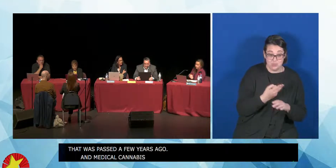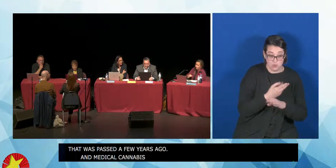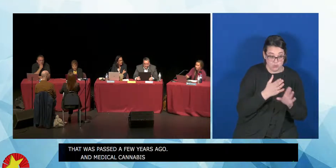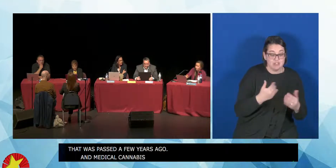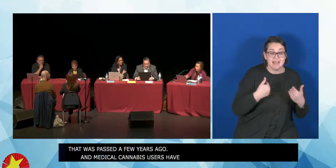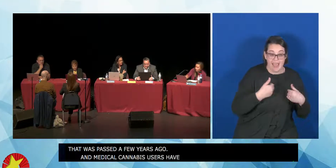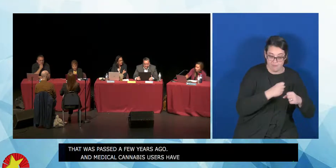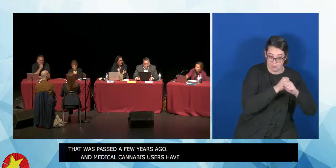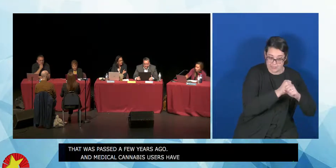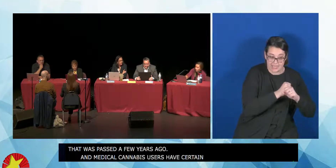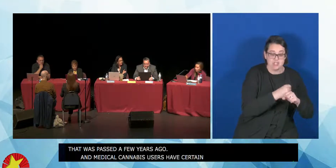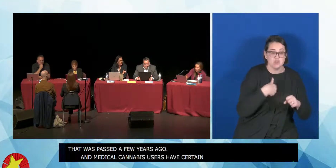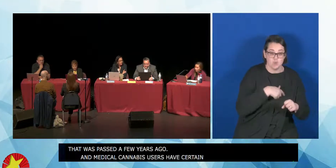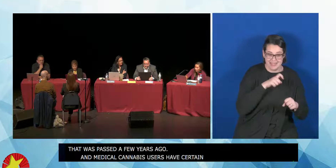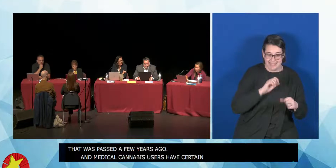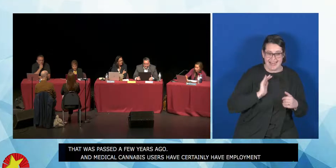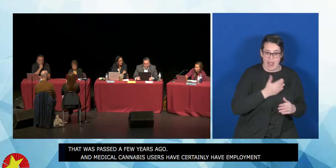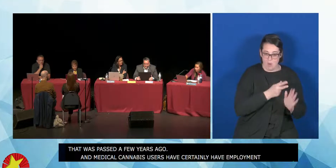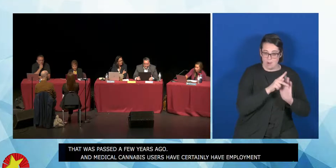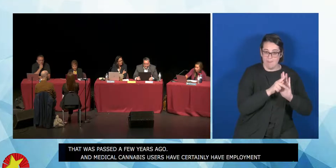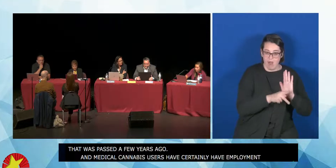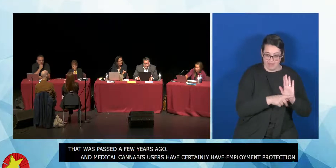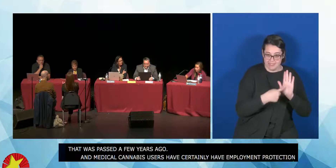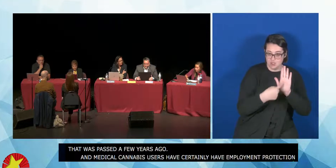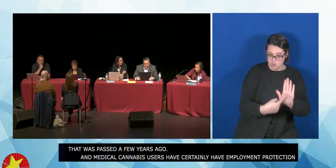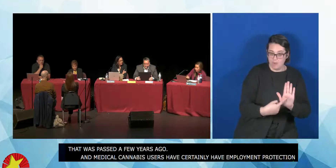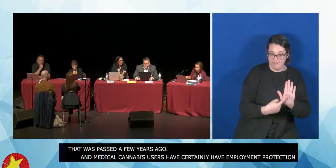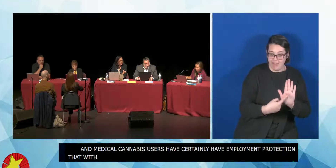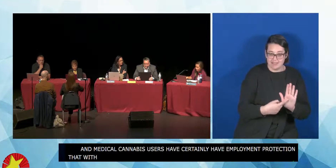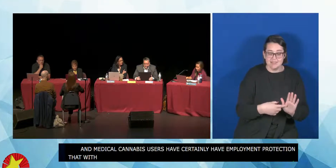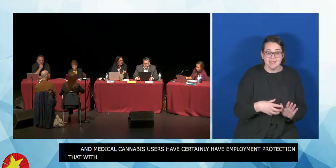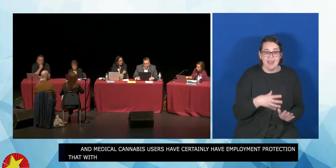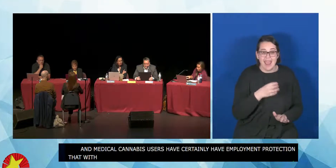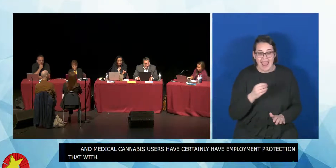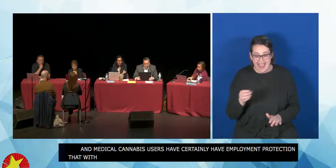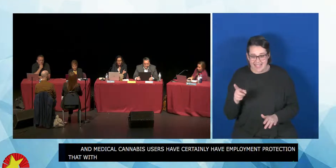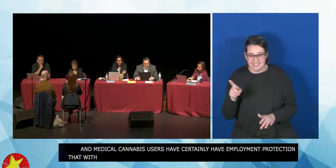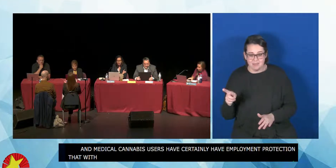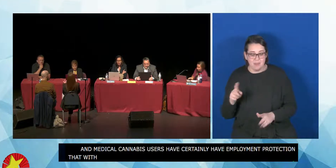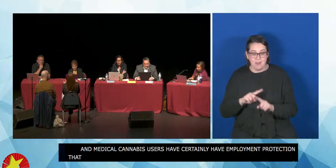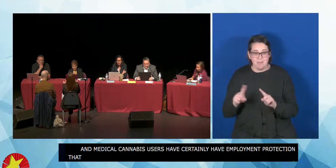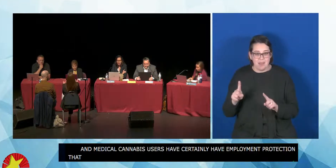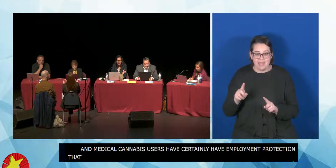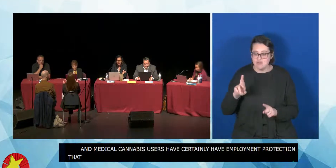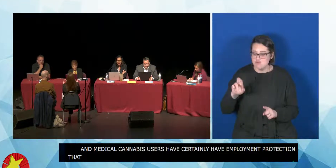that we need the policy to reflect. As for recreational users, that's a stickier issue.